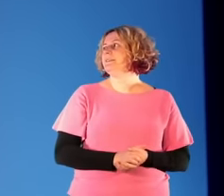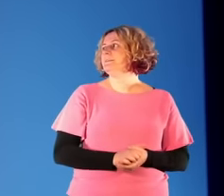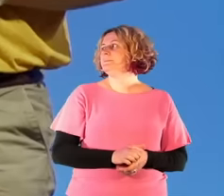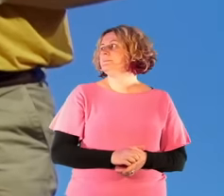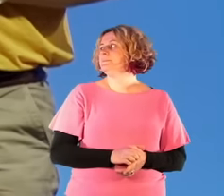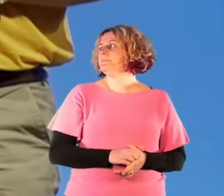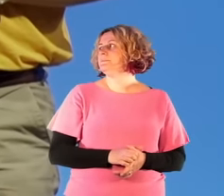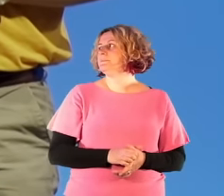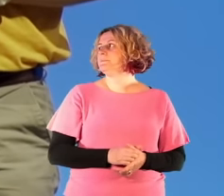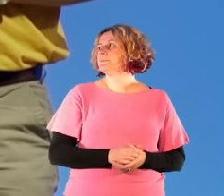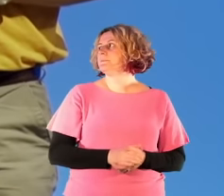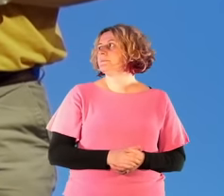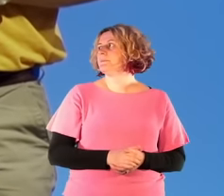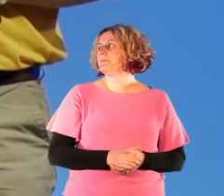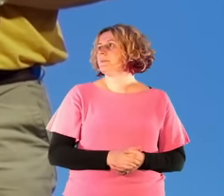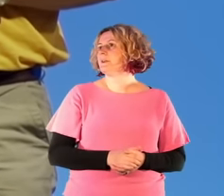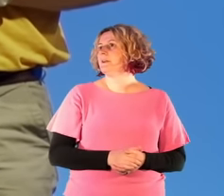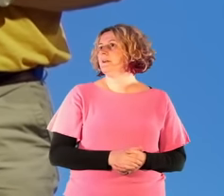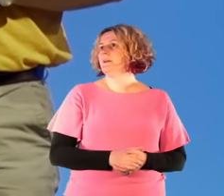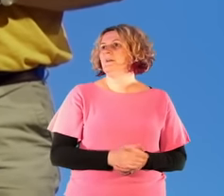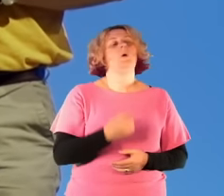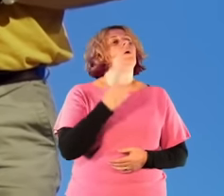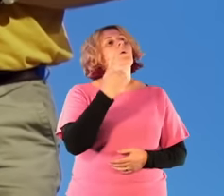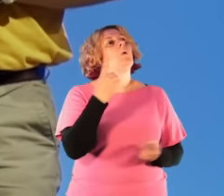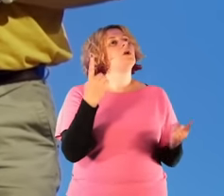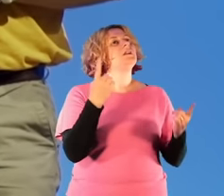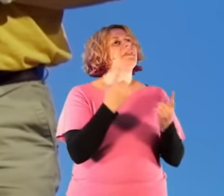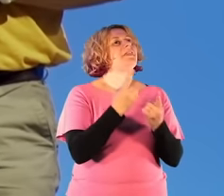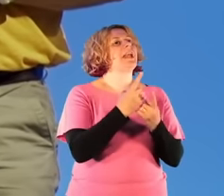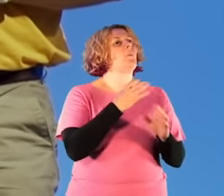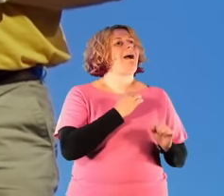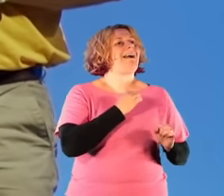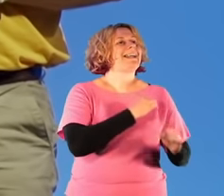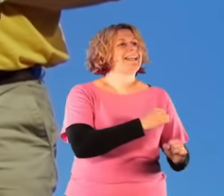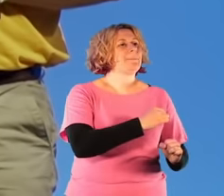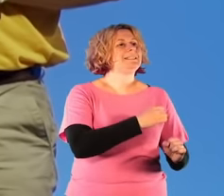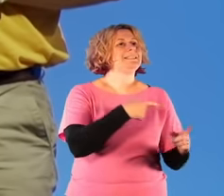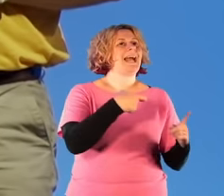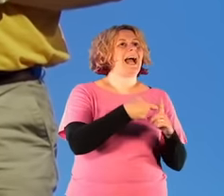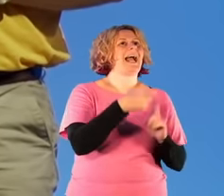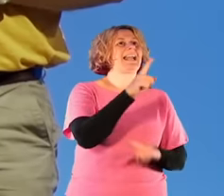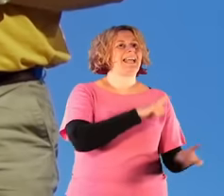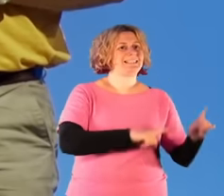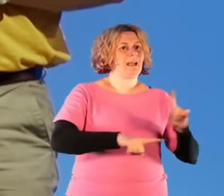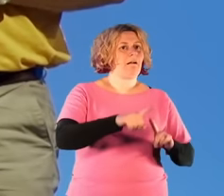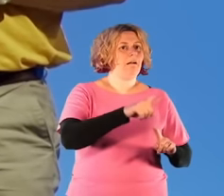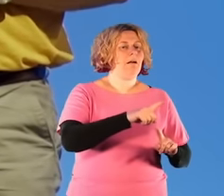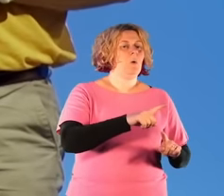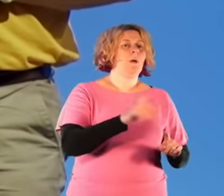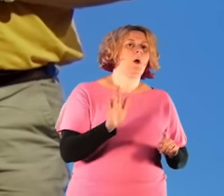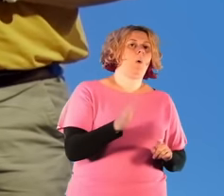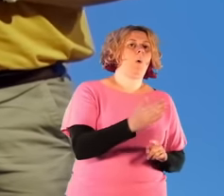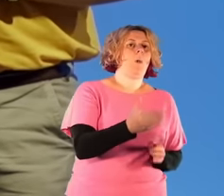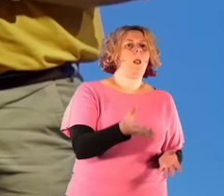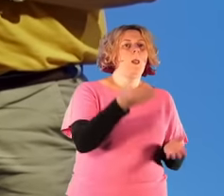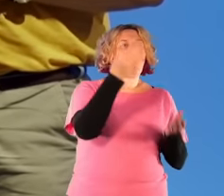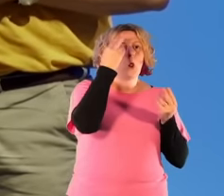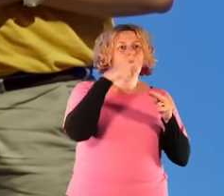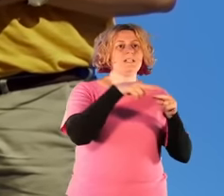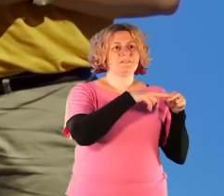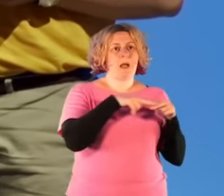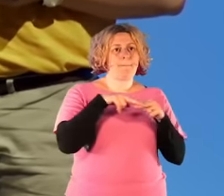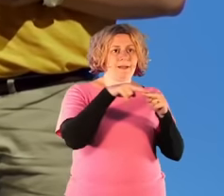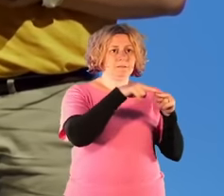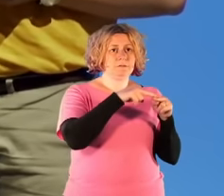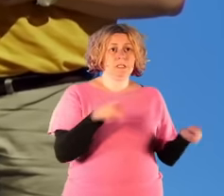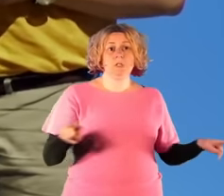And one thing we're committed to at Keswick is all learning as a family. So the kids have been doing what the adults have been